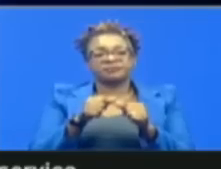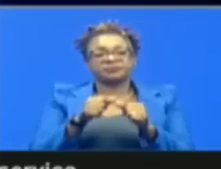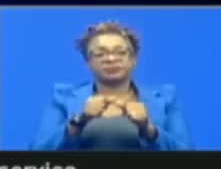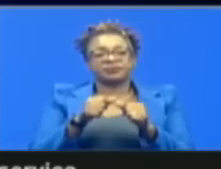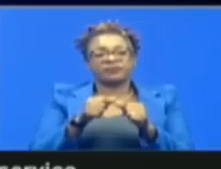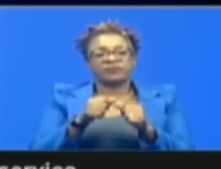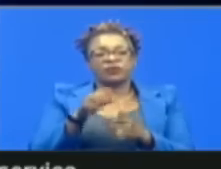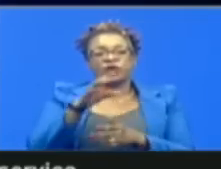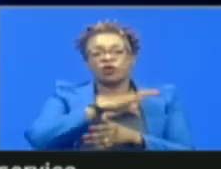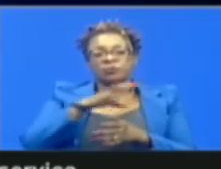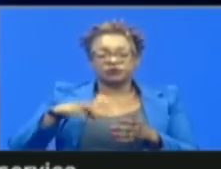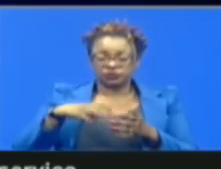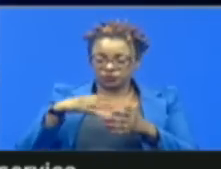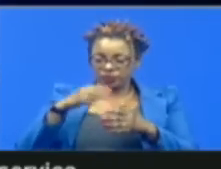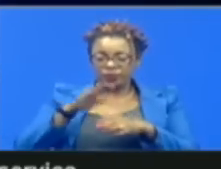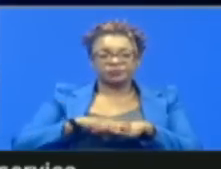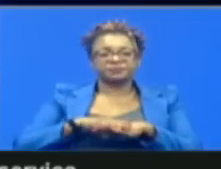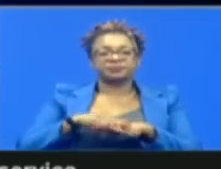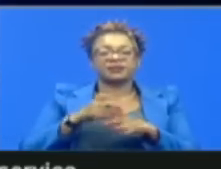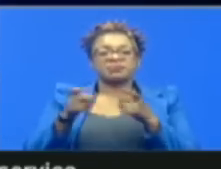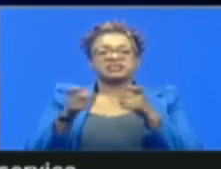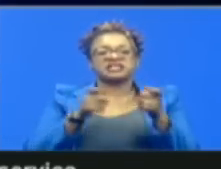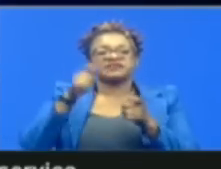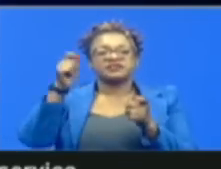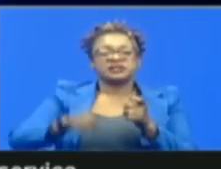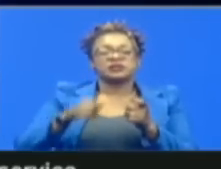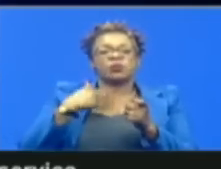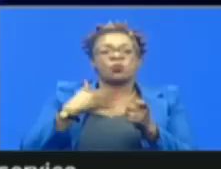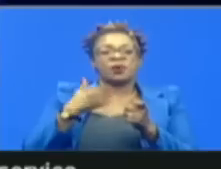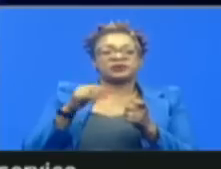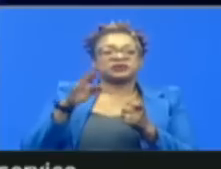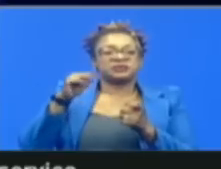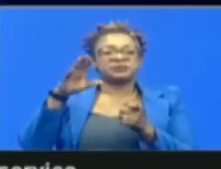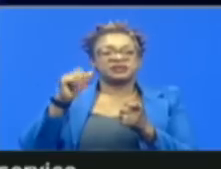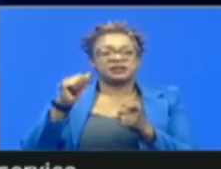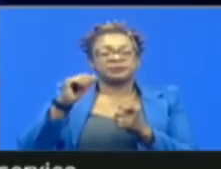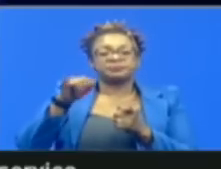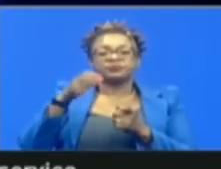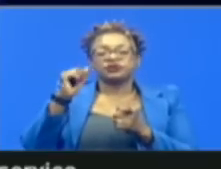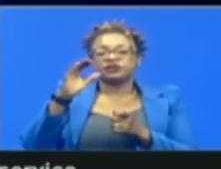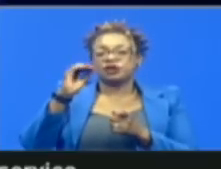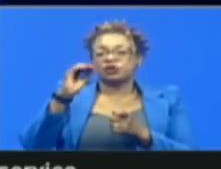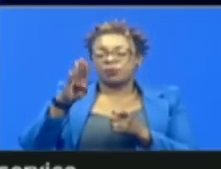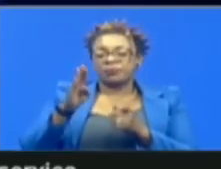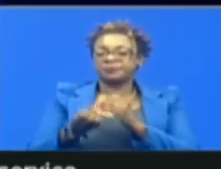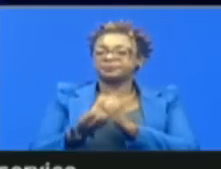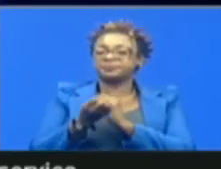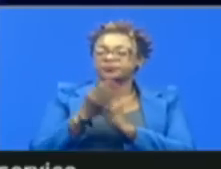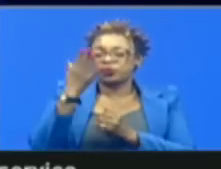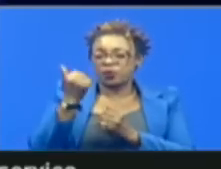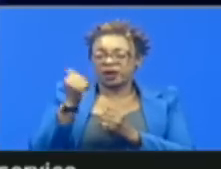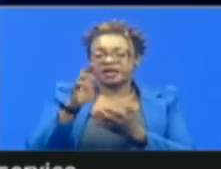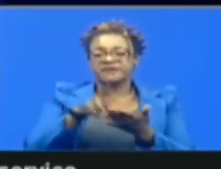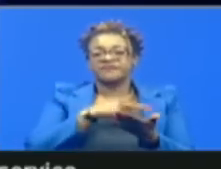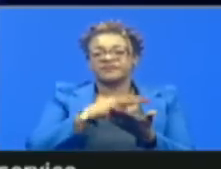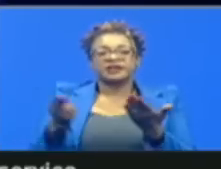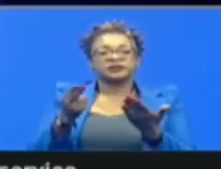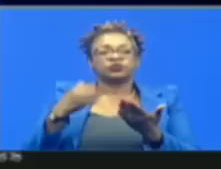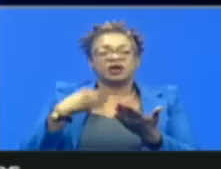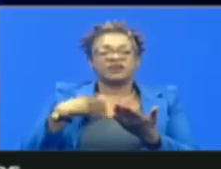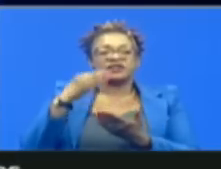The Commission on Administrative Justice now wants Nairobi County Assembly Clerk Jacob Ngwele to explain why he has failed to facilitate the